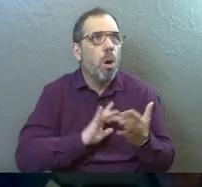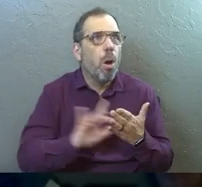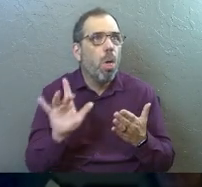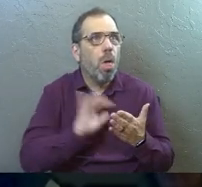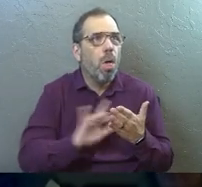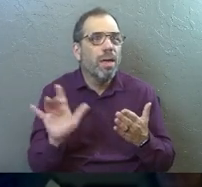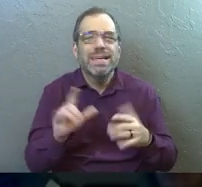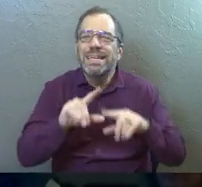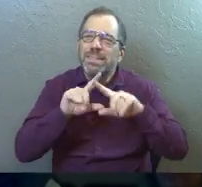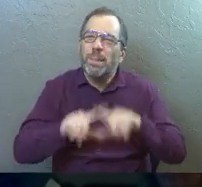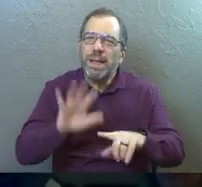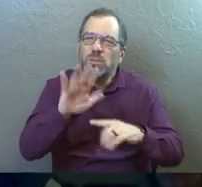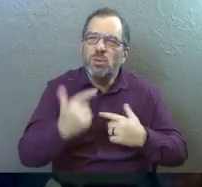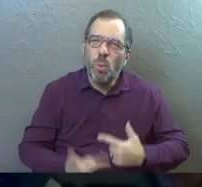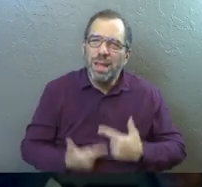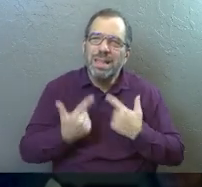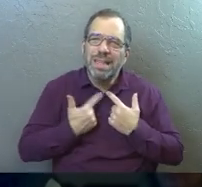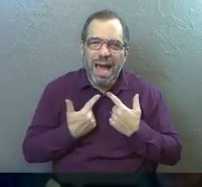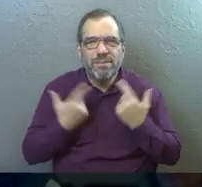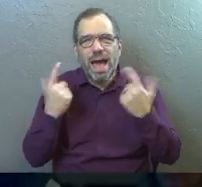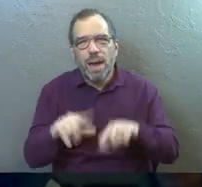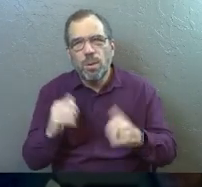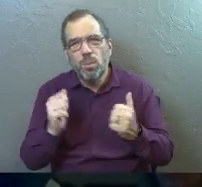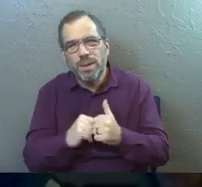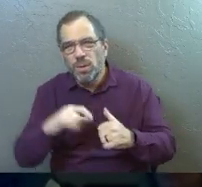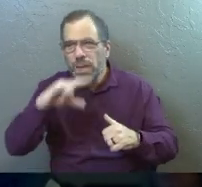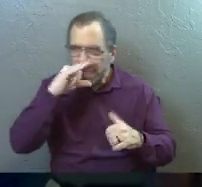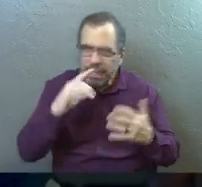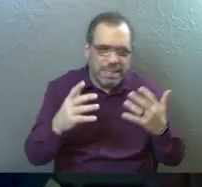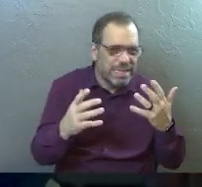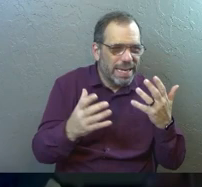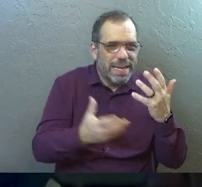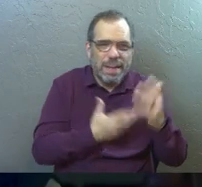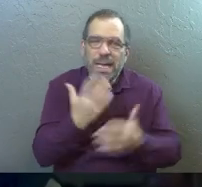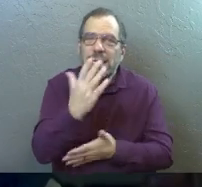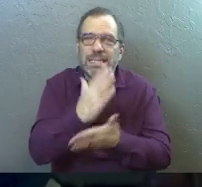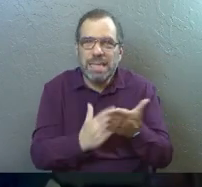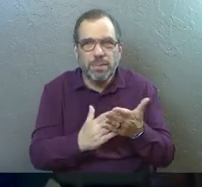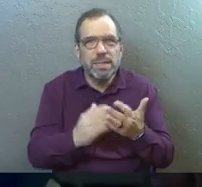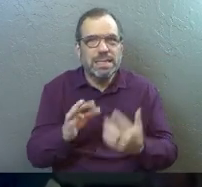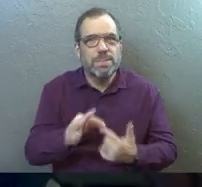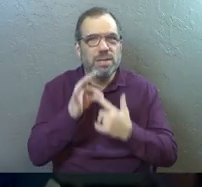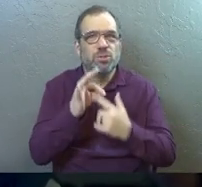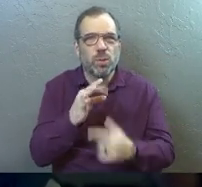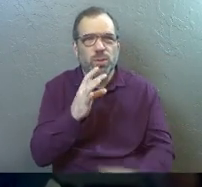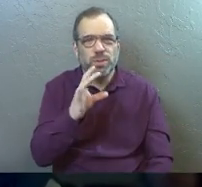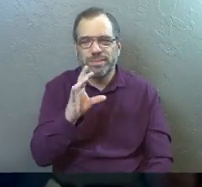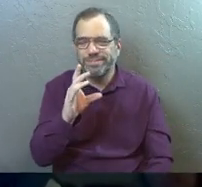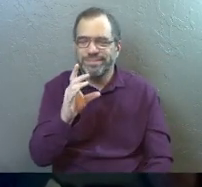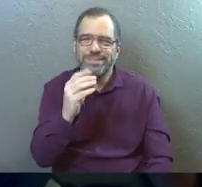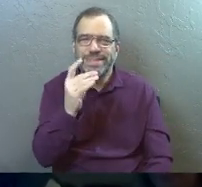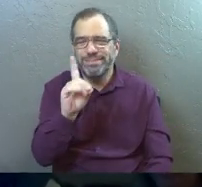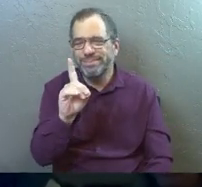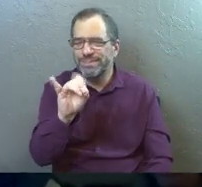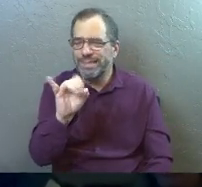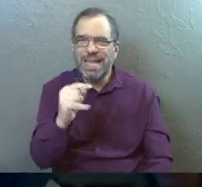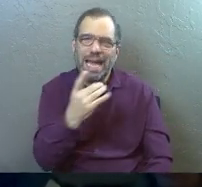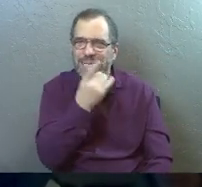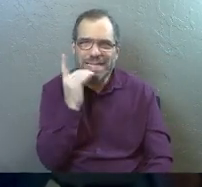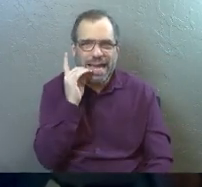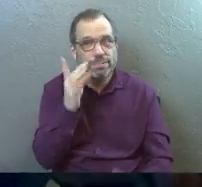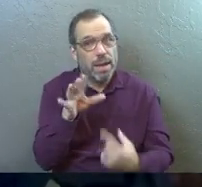It depends on the phase of life that you're in, what's going on with your kids. Some of you have special diets. This might be an option for